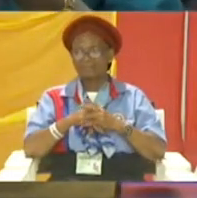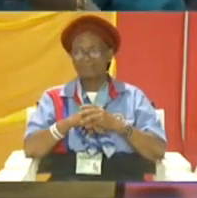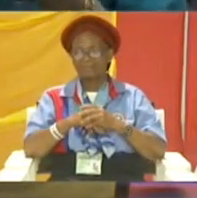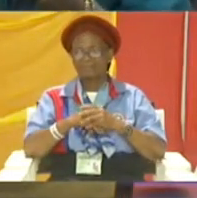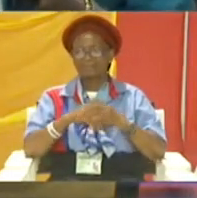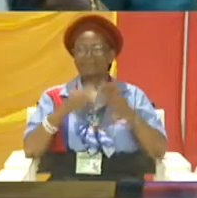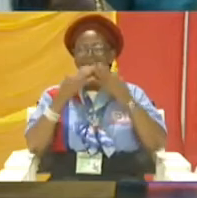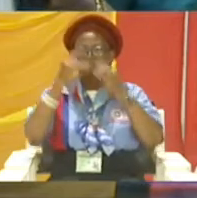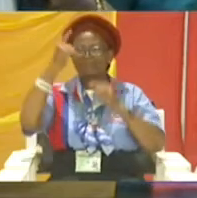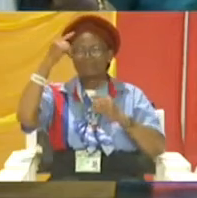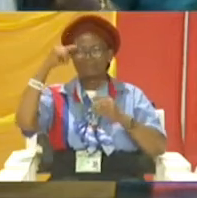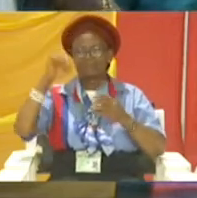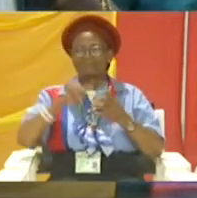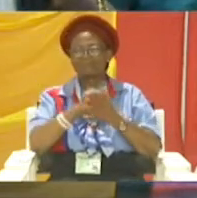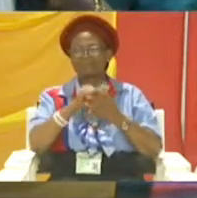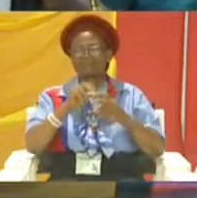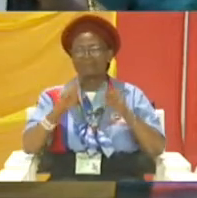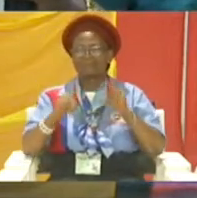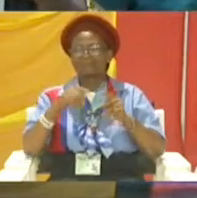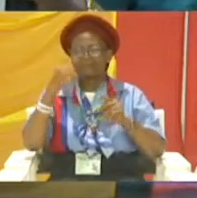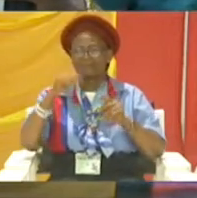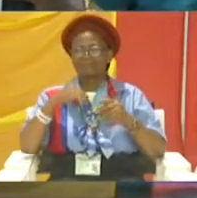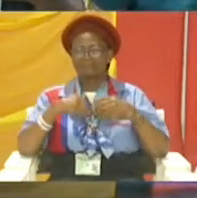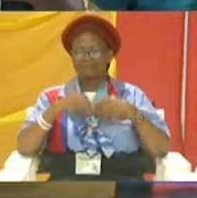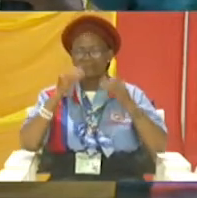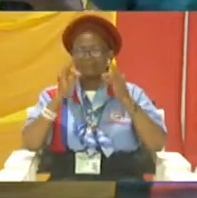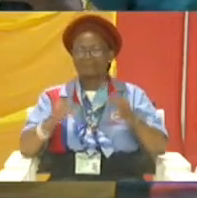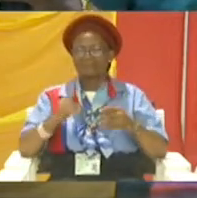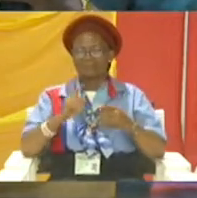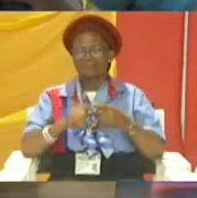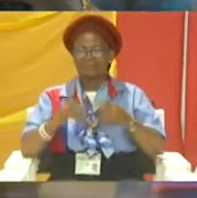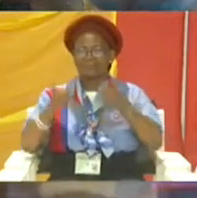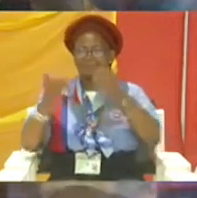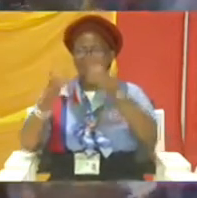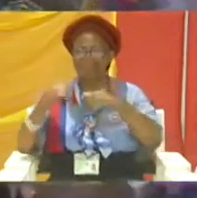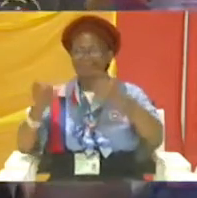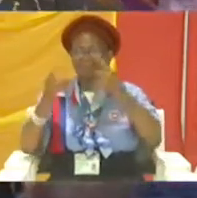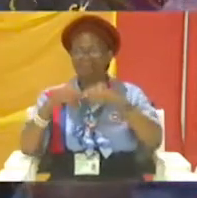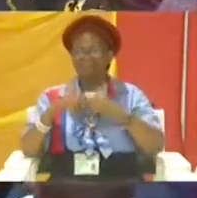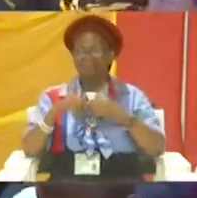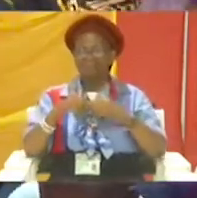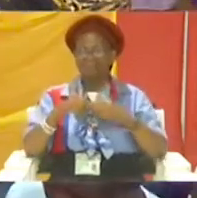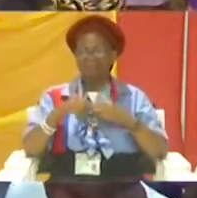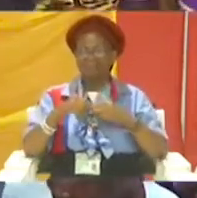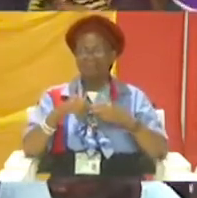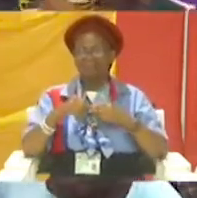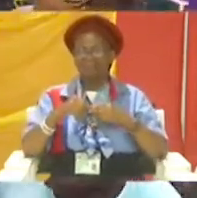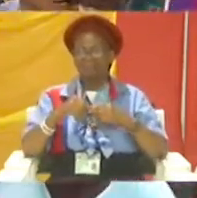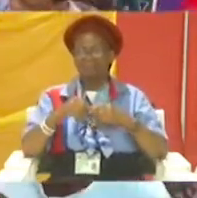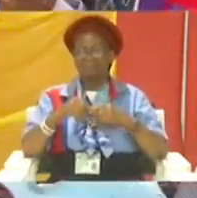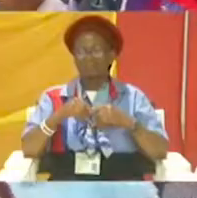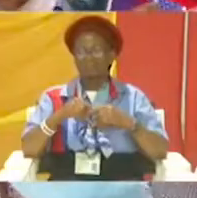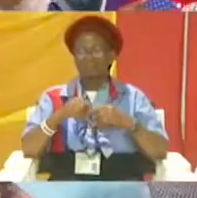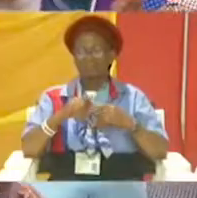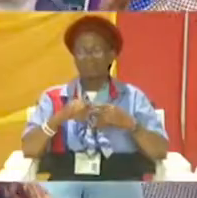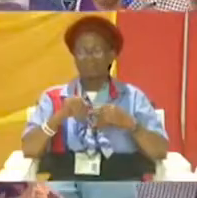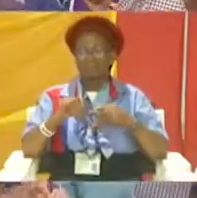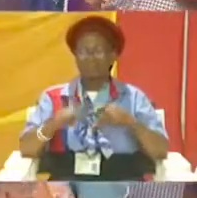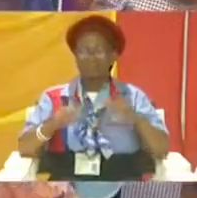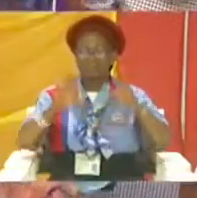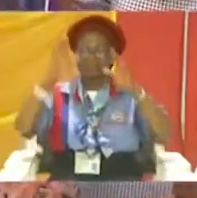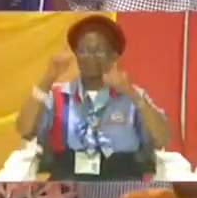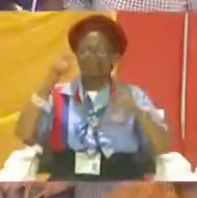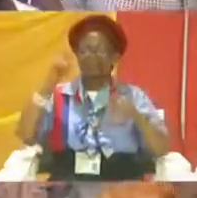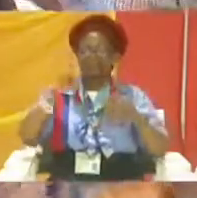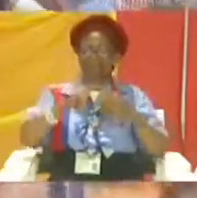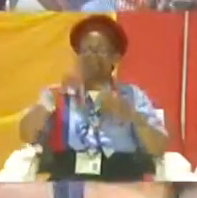And thank you for these people who have decided to come. Adupe lowo re fun awon won yi ti won wa jo wa aye won fun o. To surrender to you. Lati jo